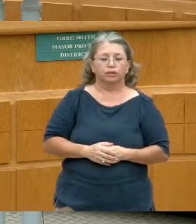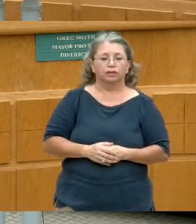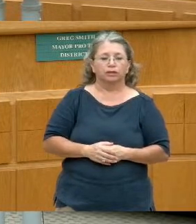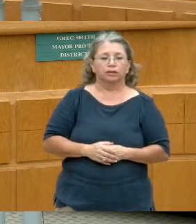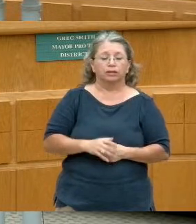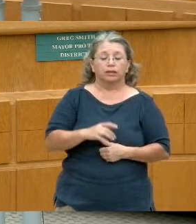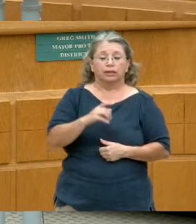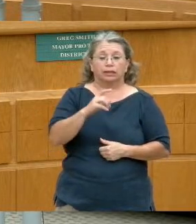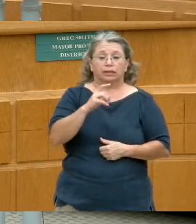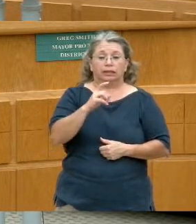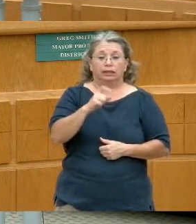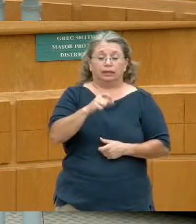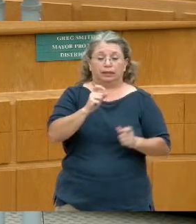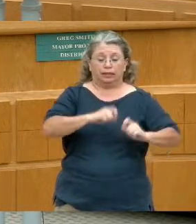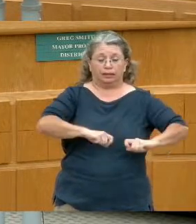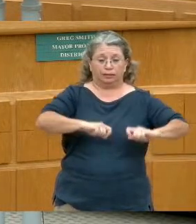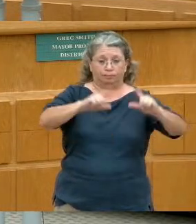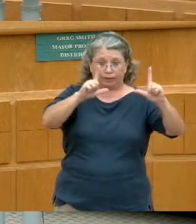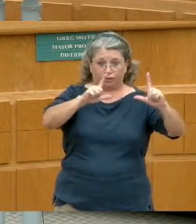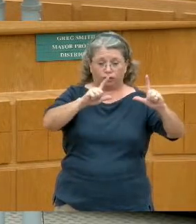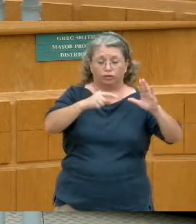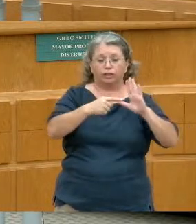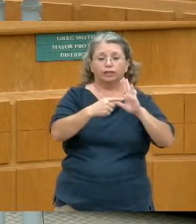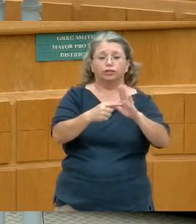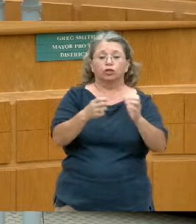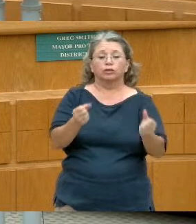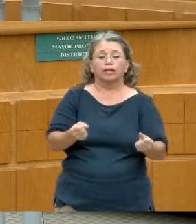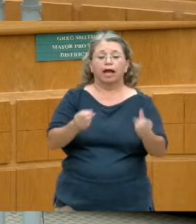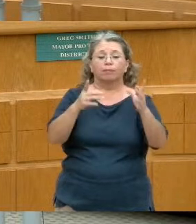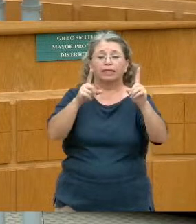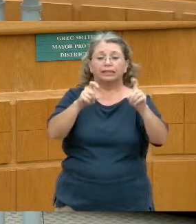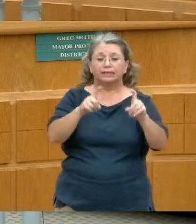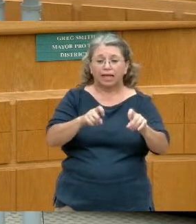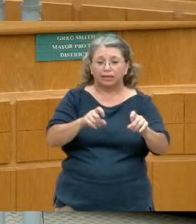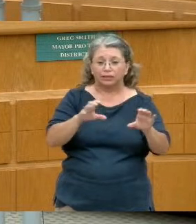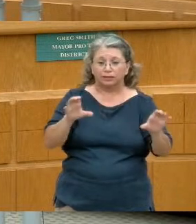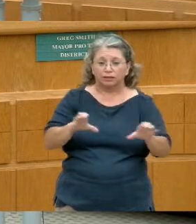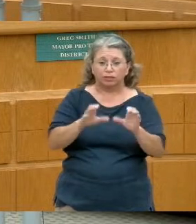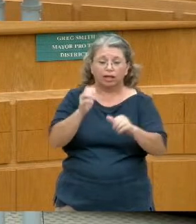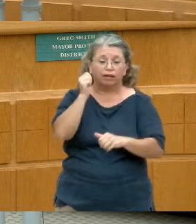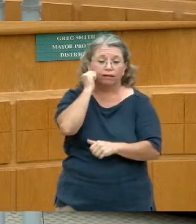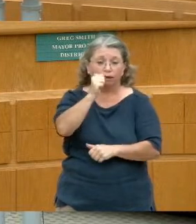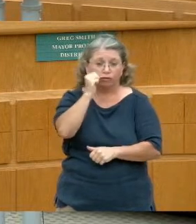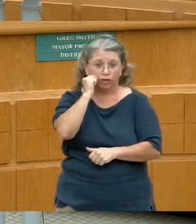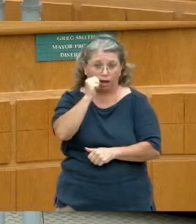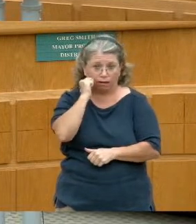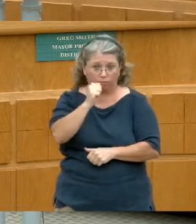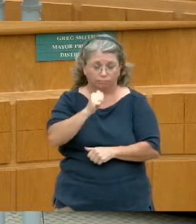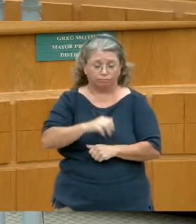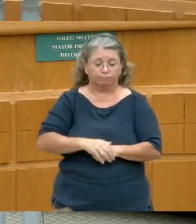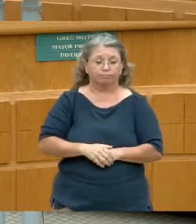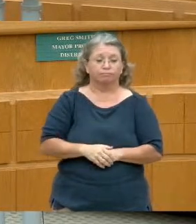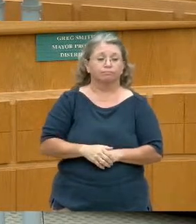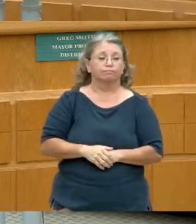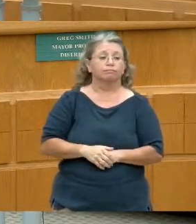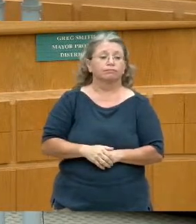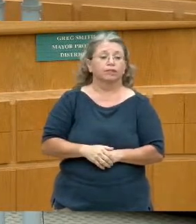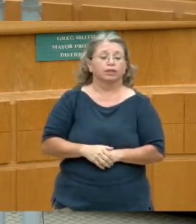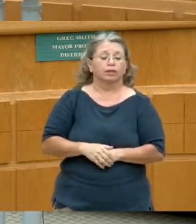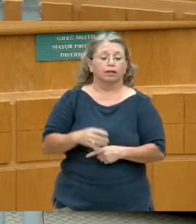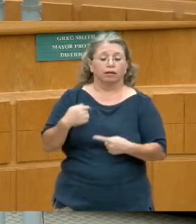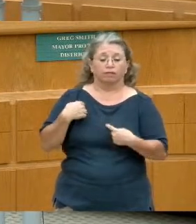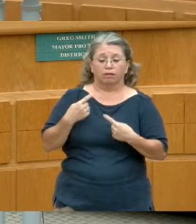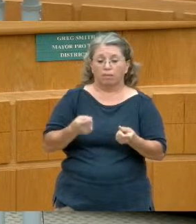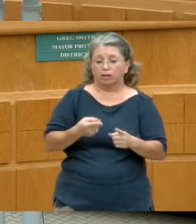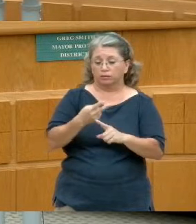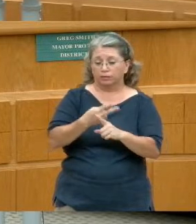is showing us the number of tests that have been performed per day over the past couple months. Right now, the last report